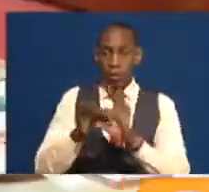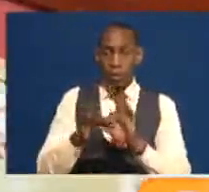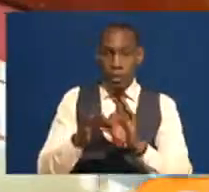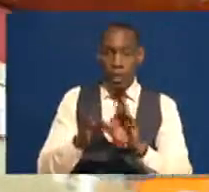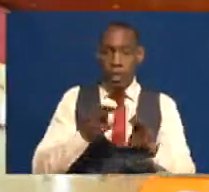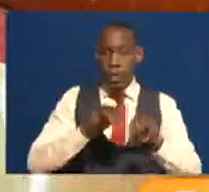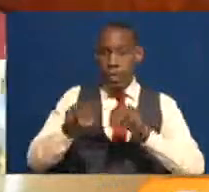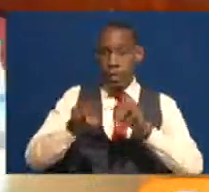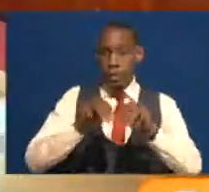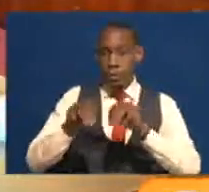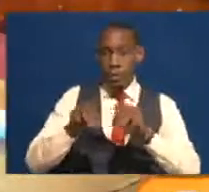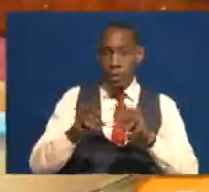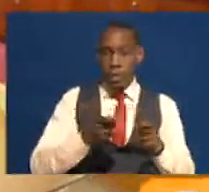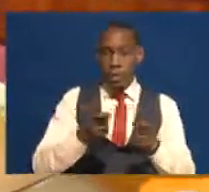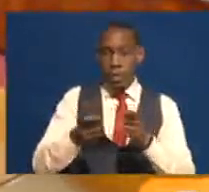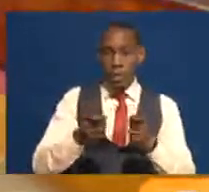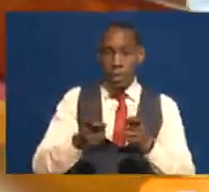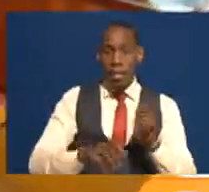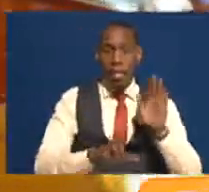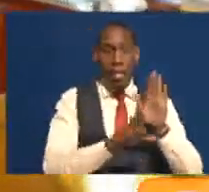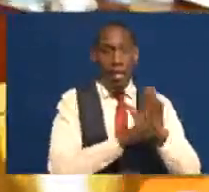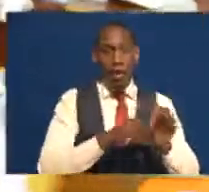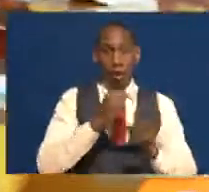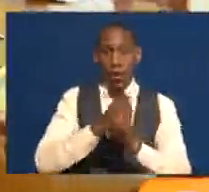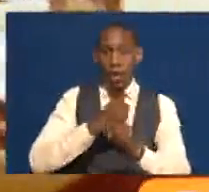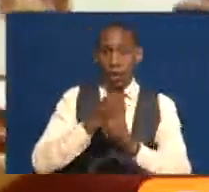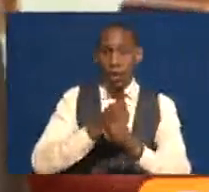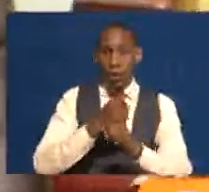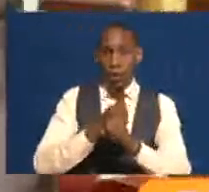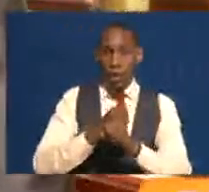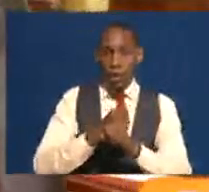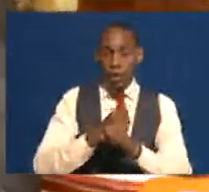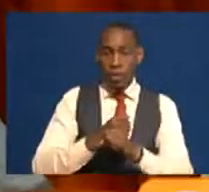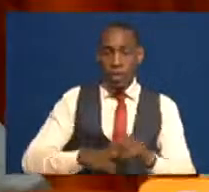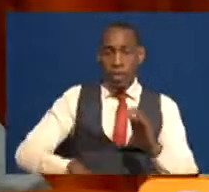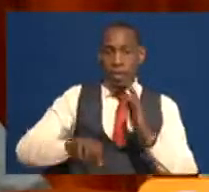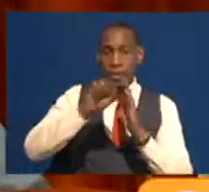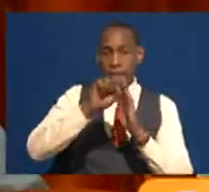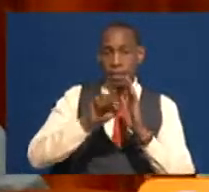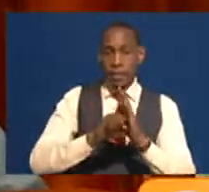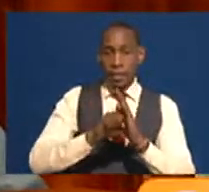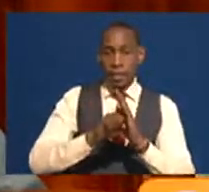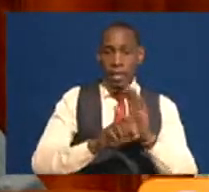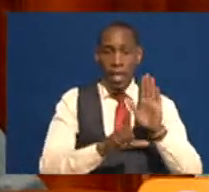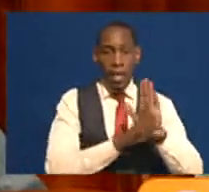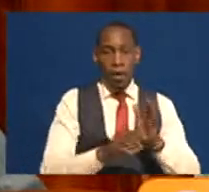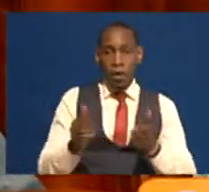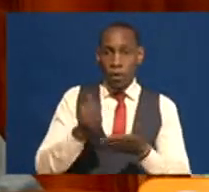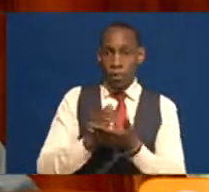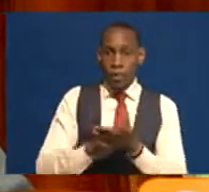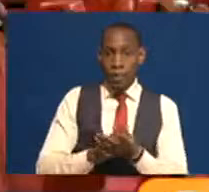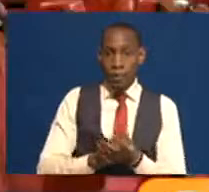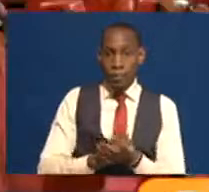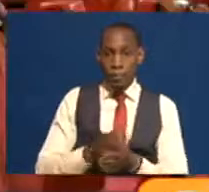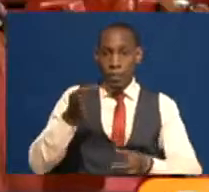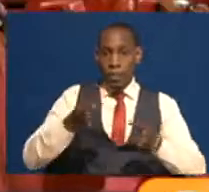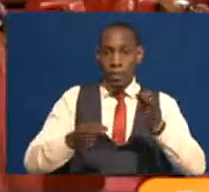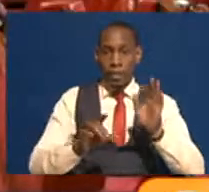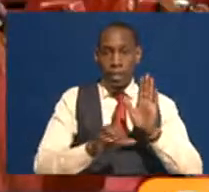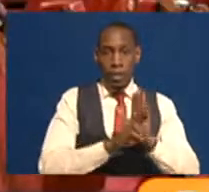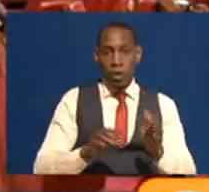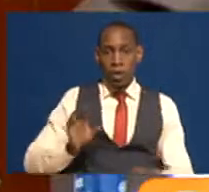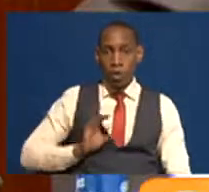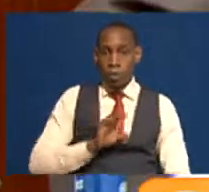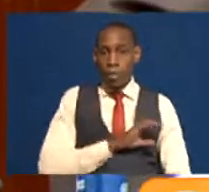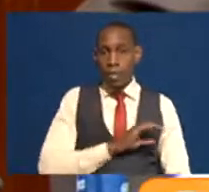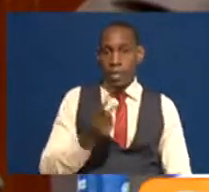and manage the administrative and legal functions of the State Law Office. The Justice and Legal Affairs Committee has